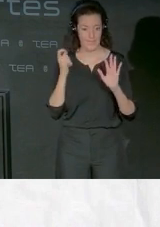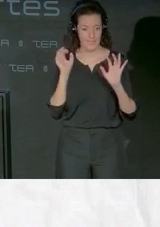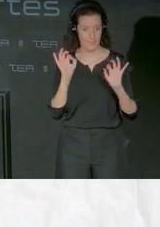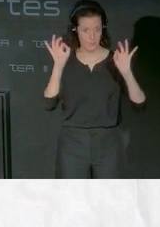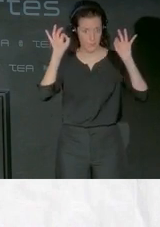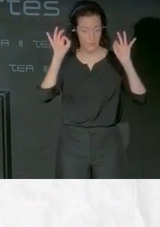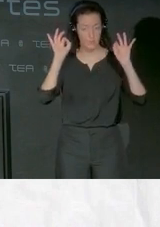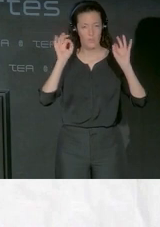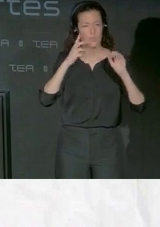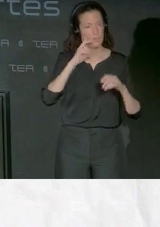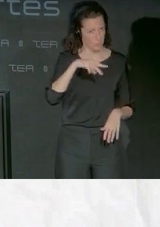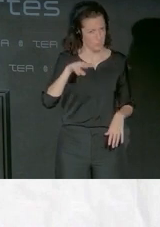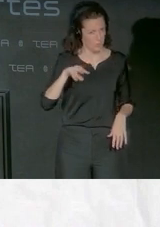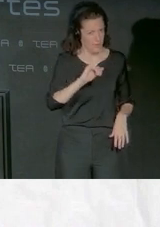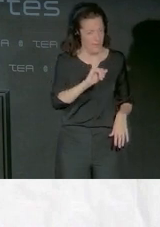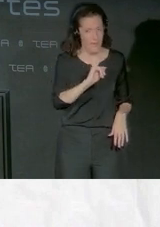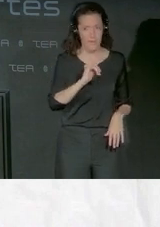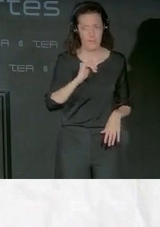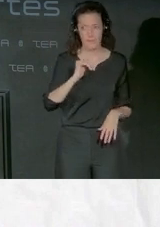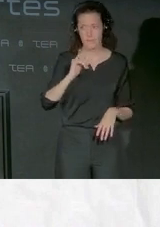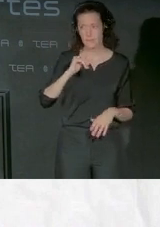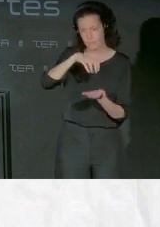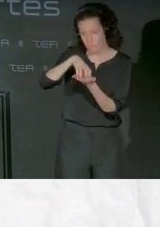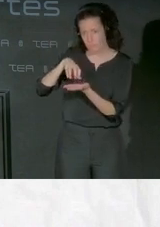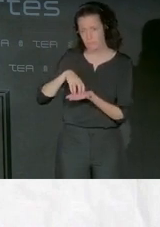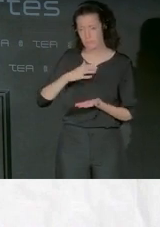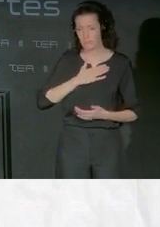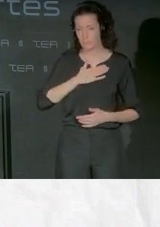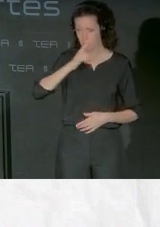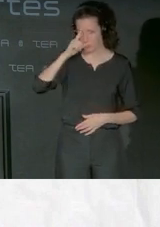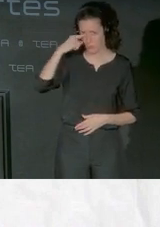say, benefit from exception to copyright in order to